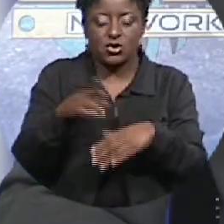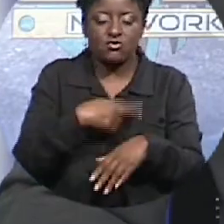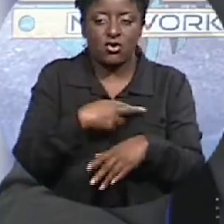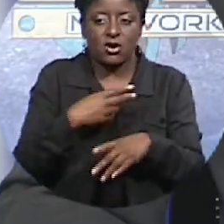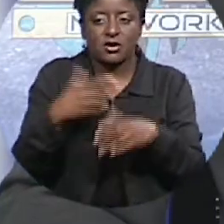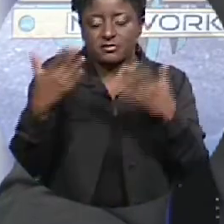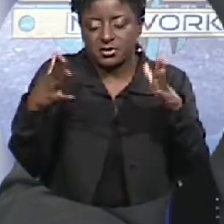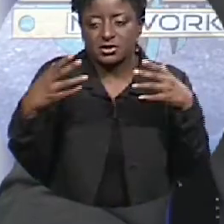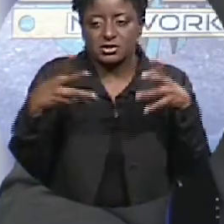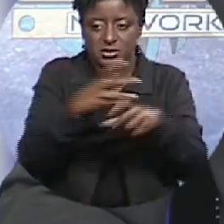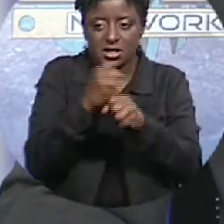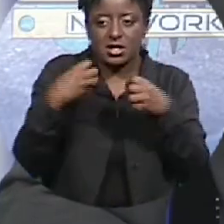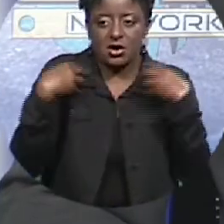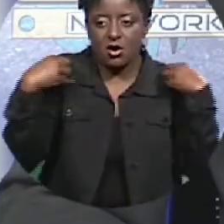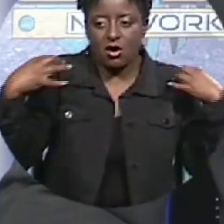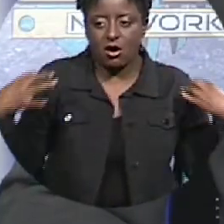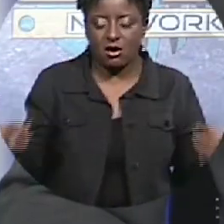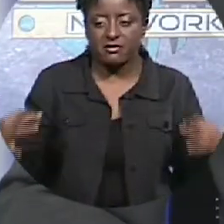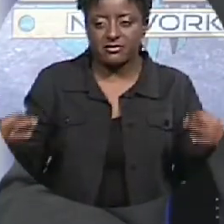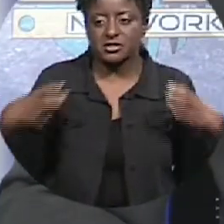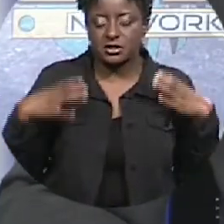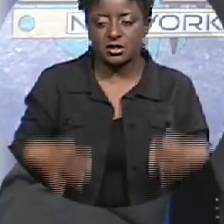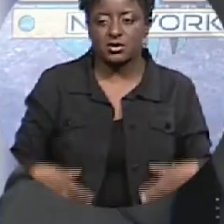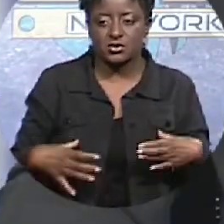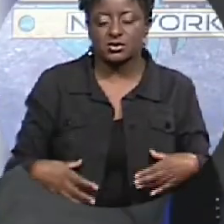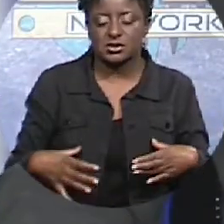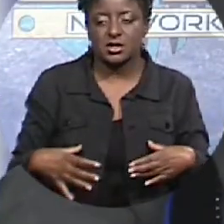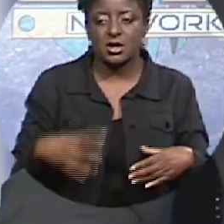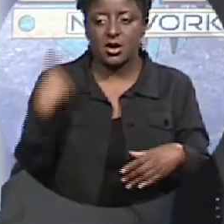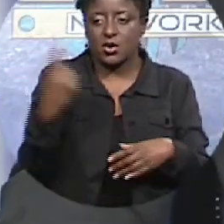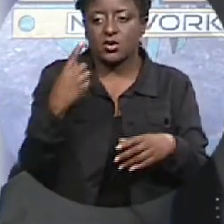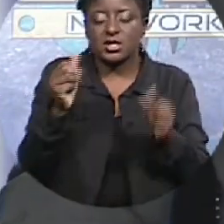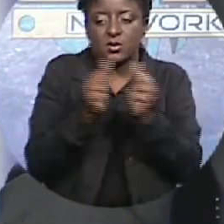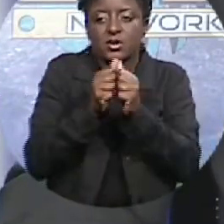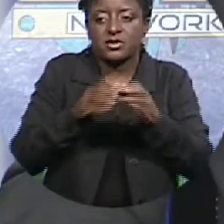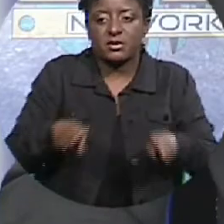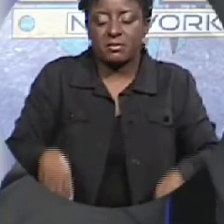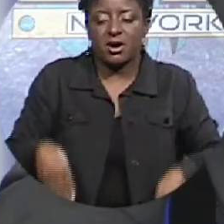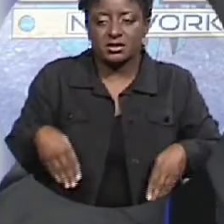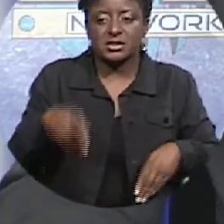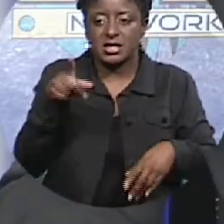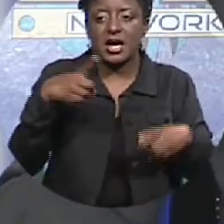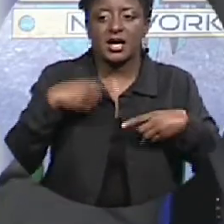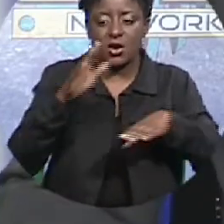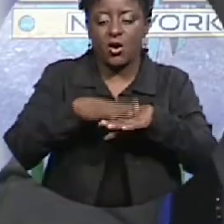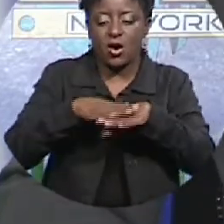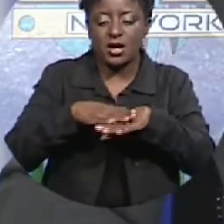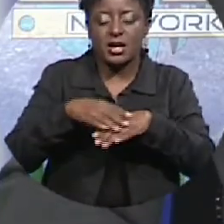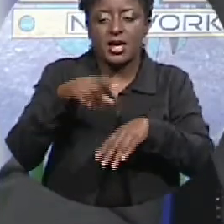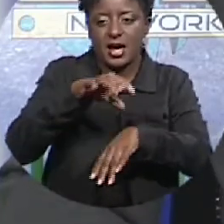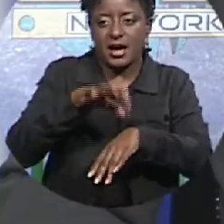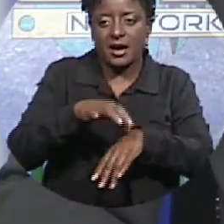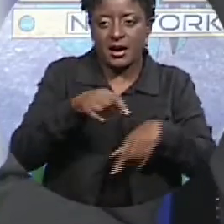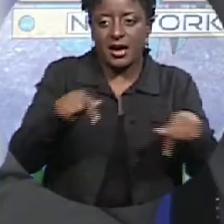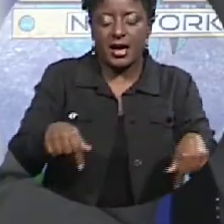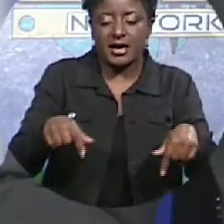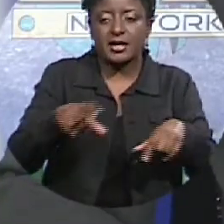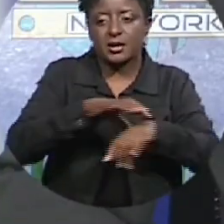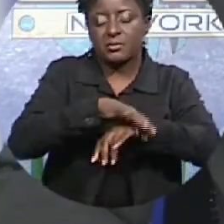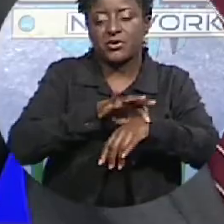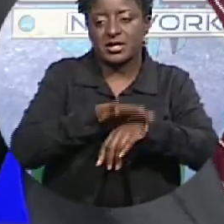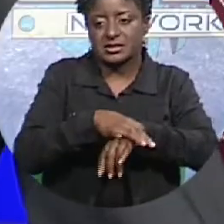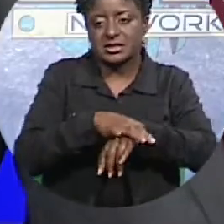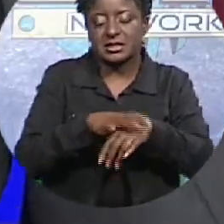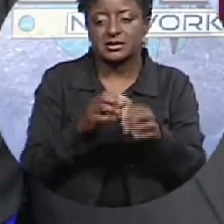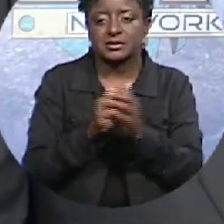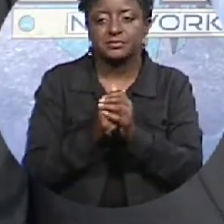bareback, wearing only his boxers. He also indicated that Roll had on an ankle bracelet. The trial continues before Justice Vera